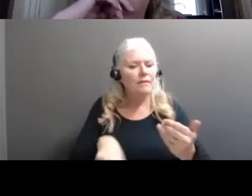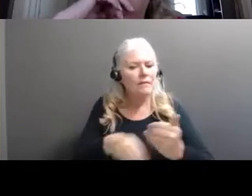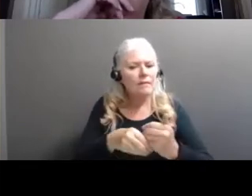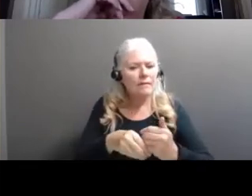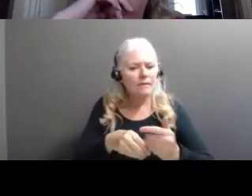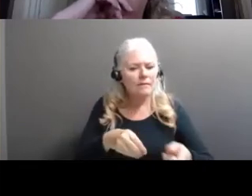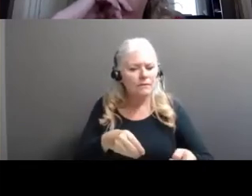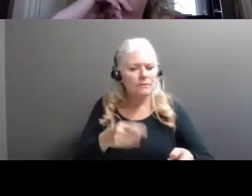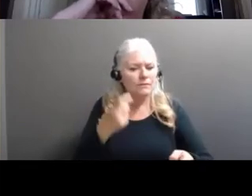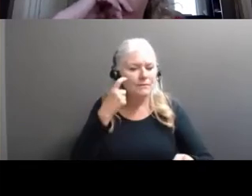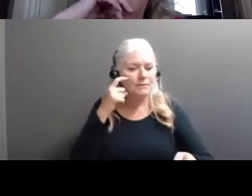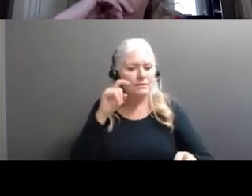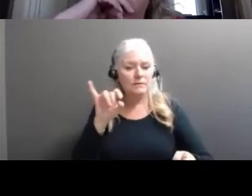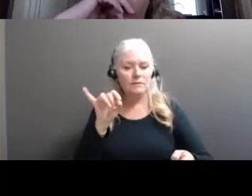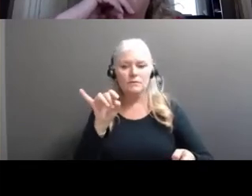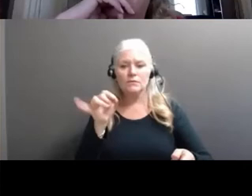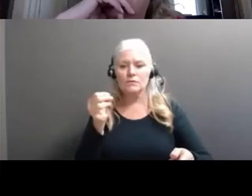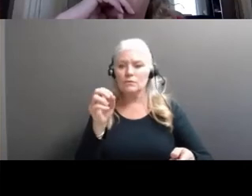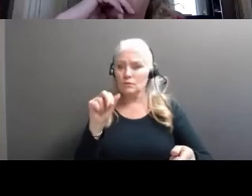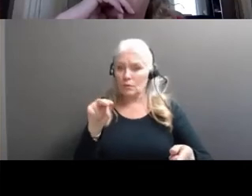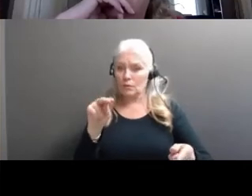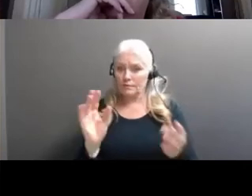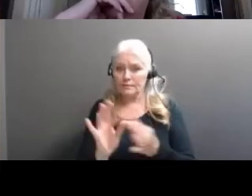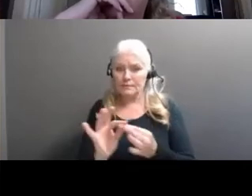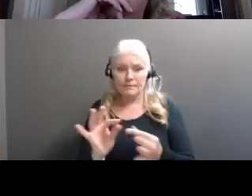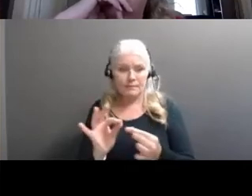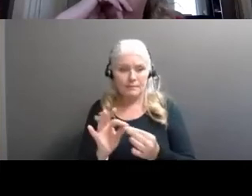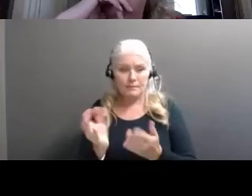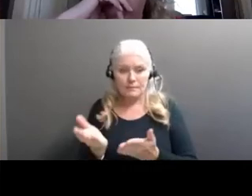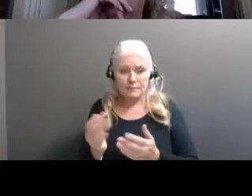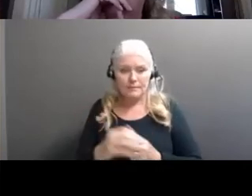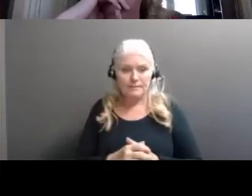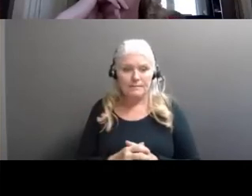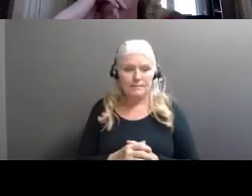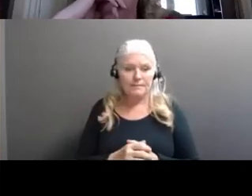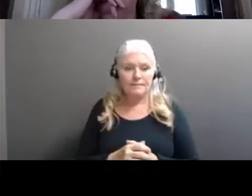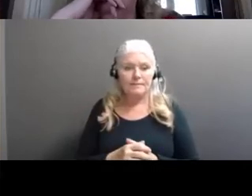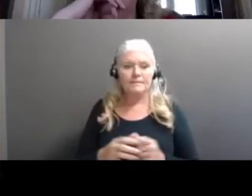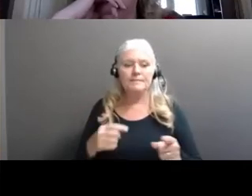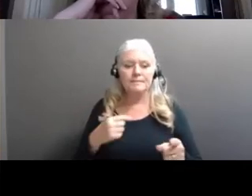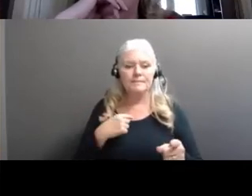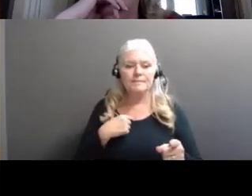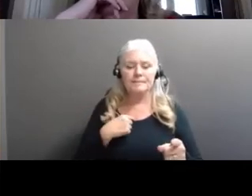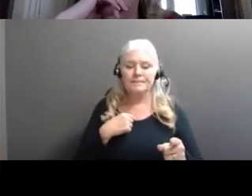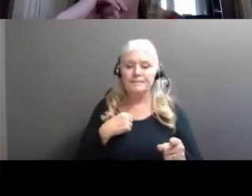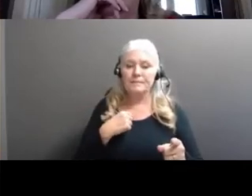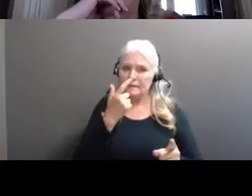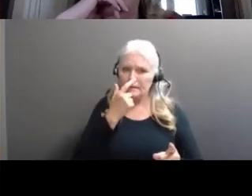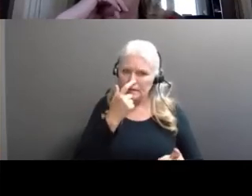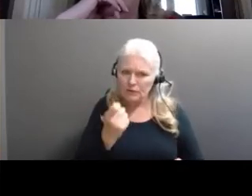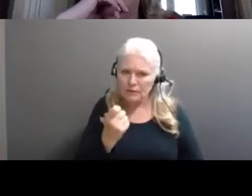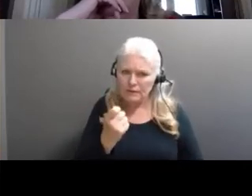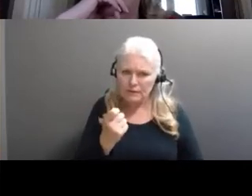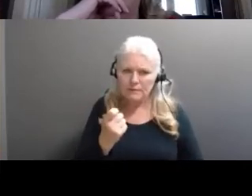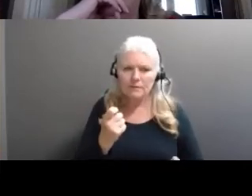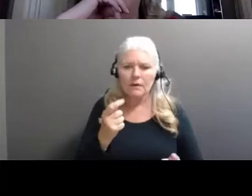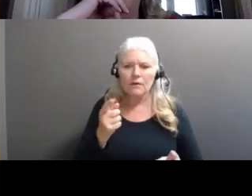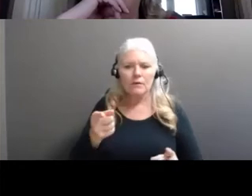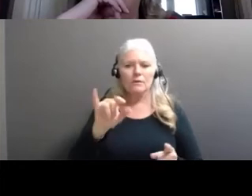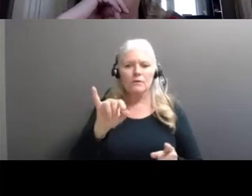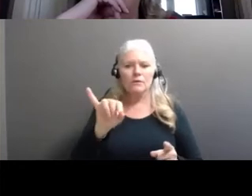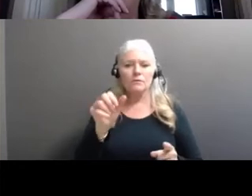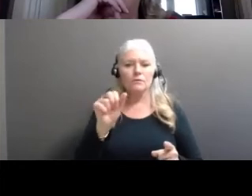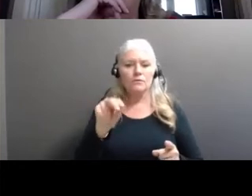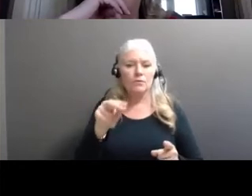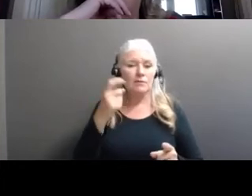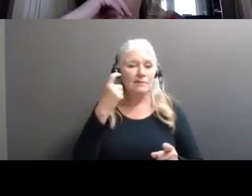to Joan's comments? Yeah, I mean, it's very interesting to me because, and I don't want to disrupt the distinction that Joan offered at the beginning, because